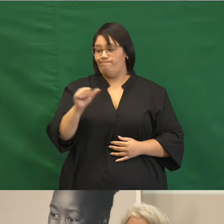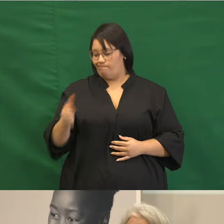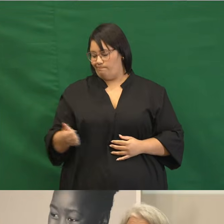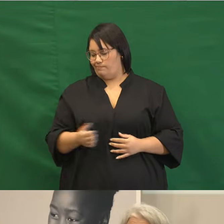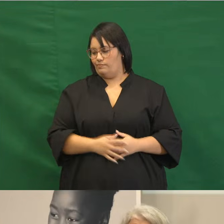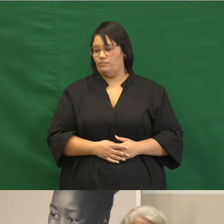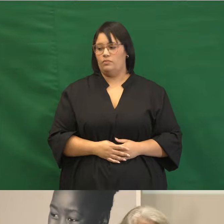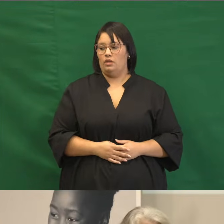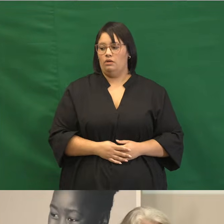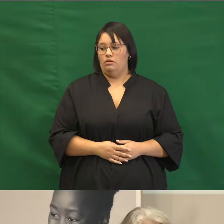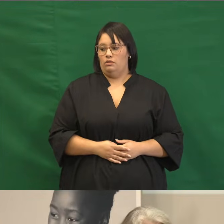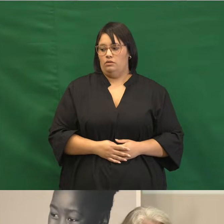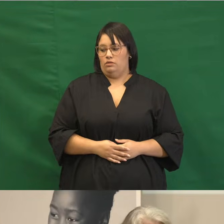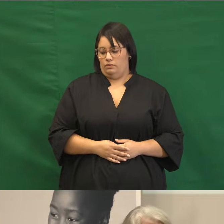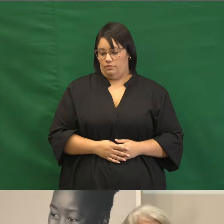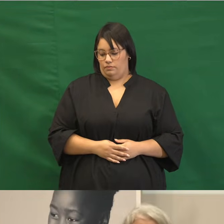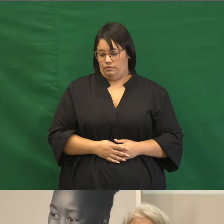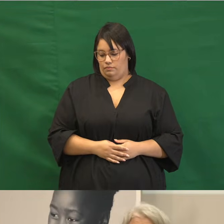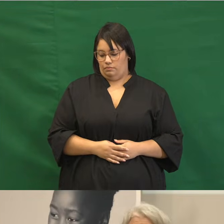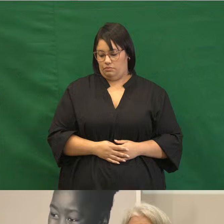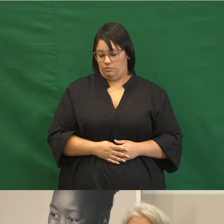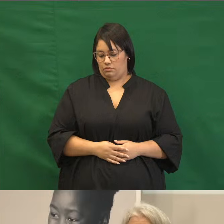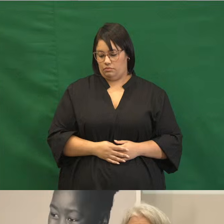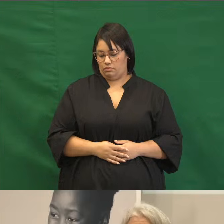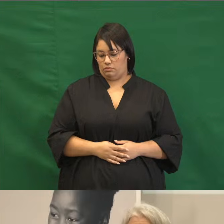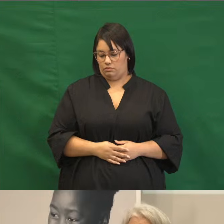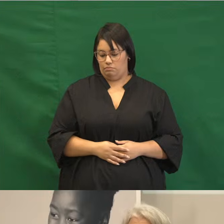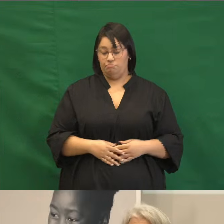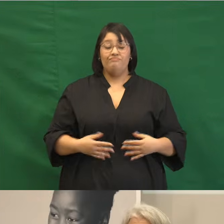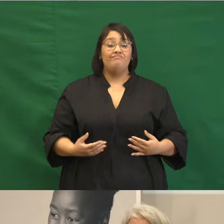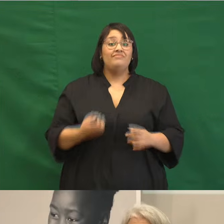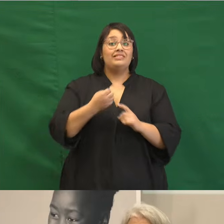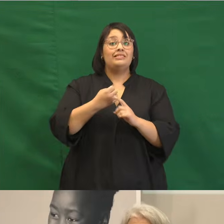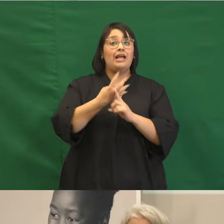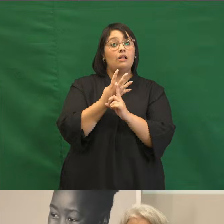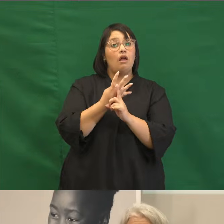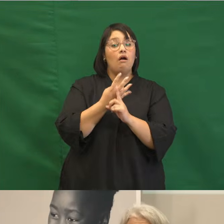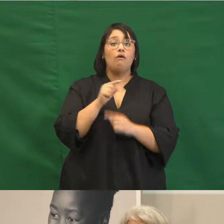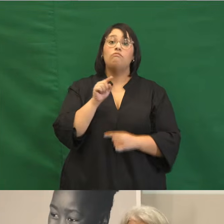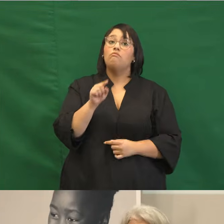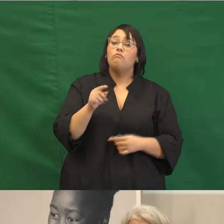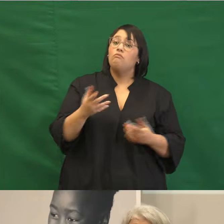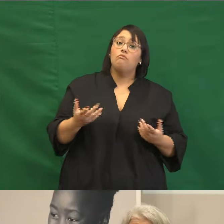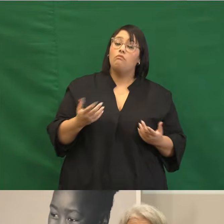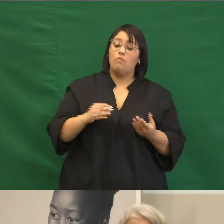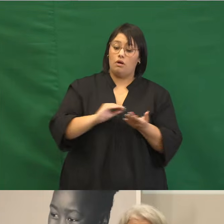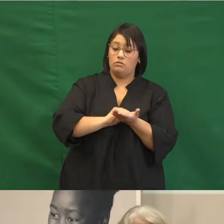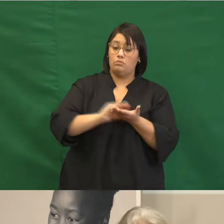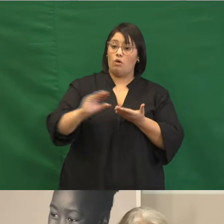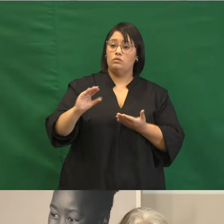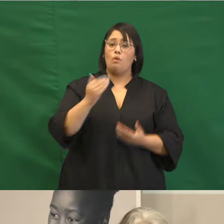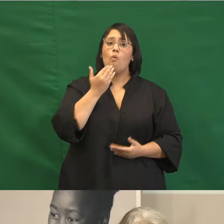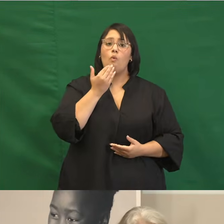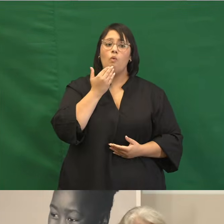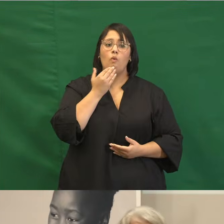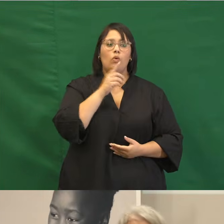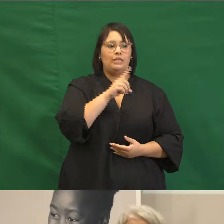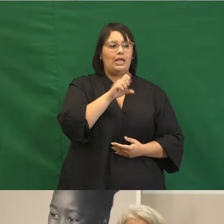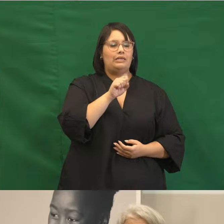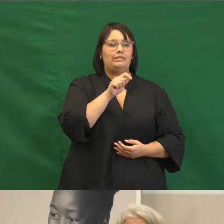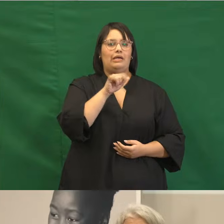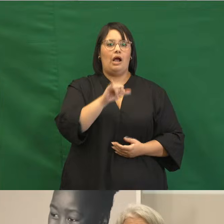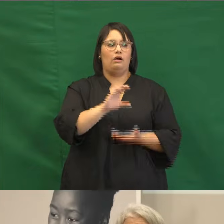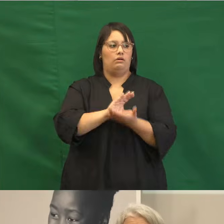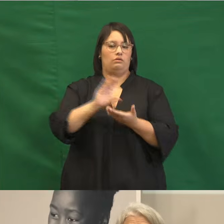So SADiLaR is part of or sponsored by the DSTI.